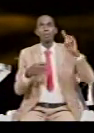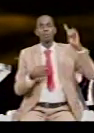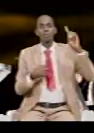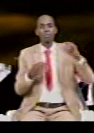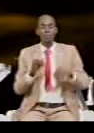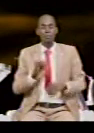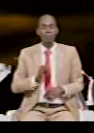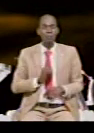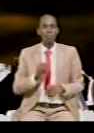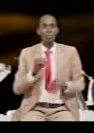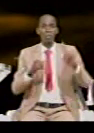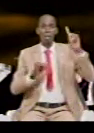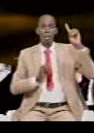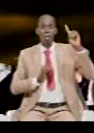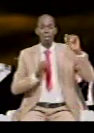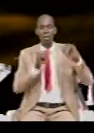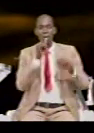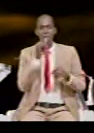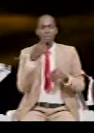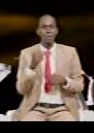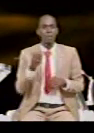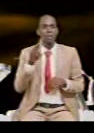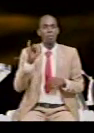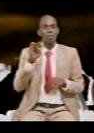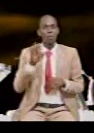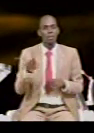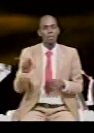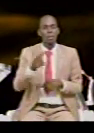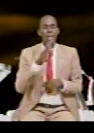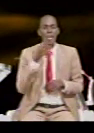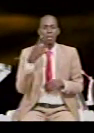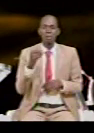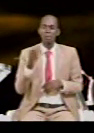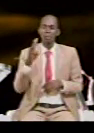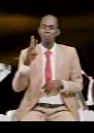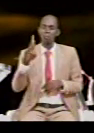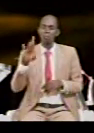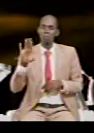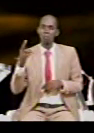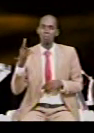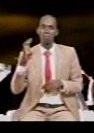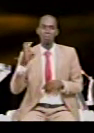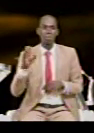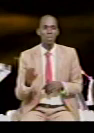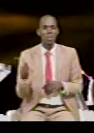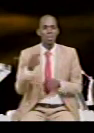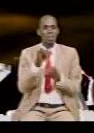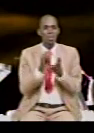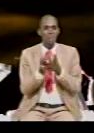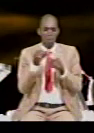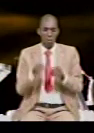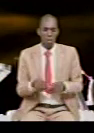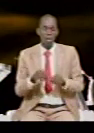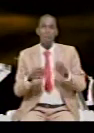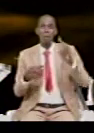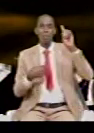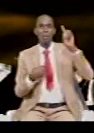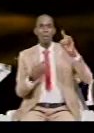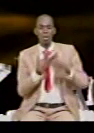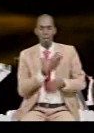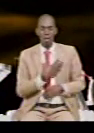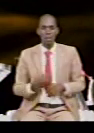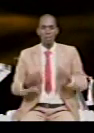vine, ye are the branches. He that abideth in me, and I in him, the same bringeth